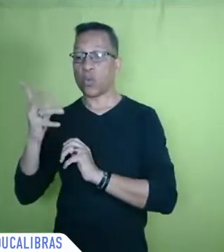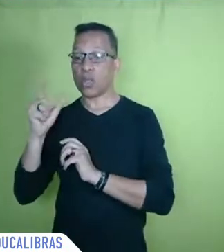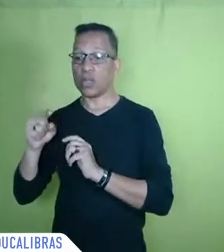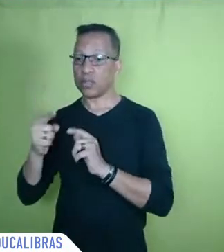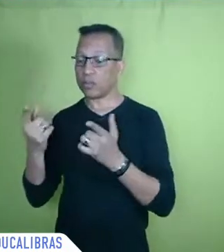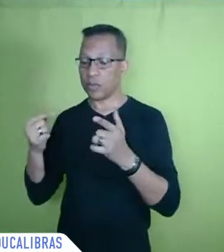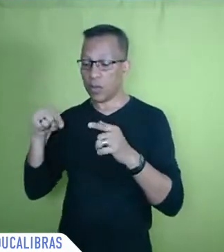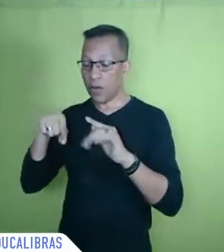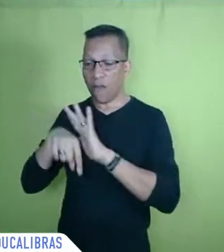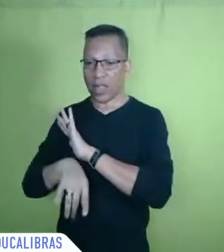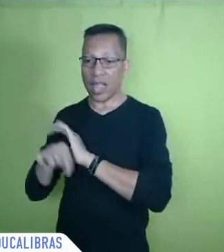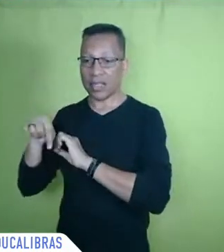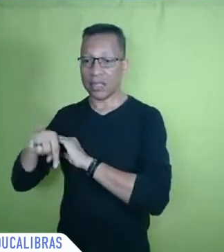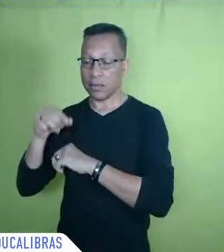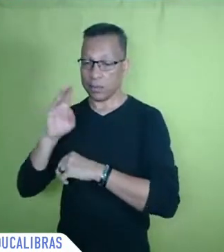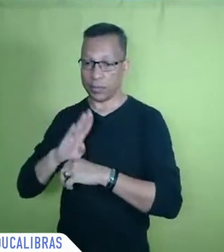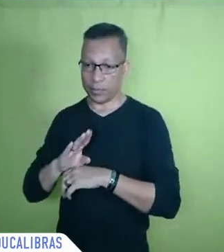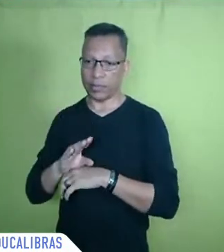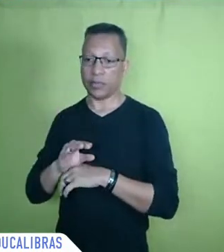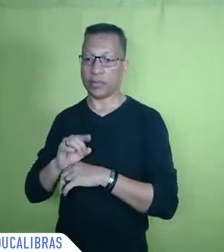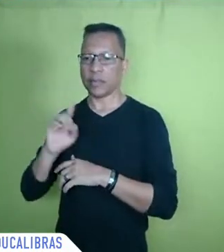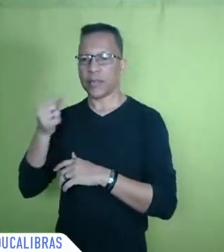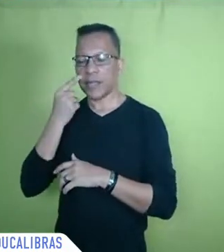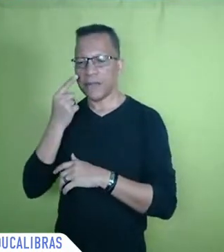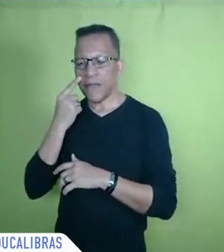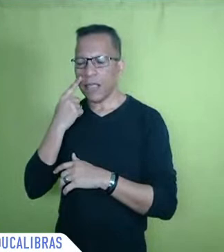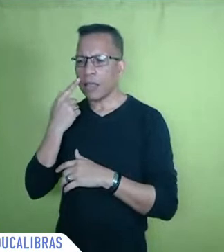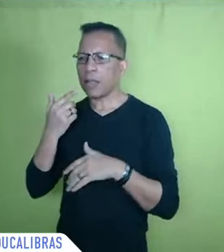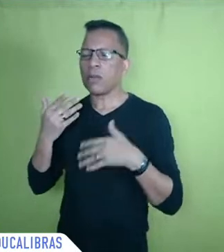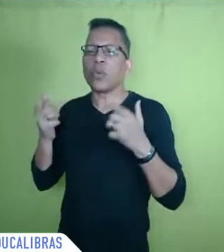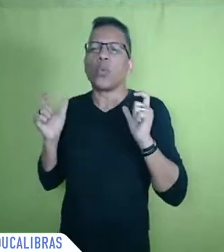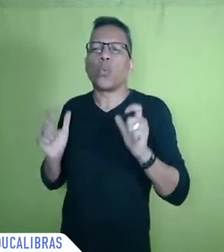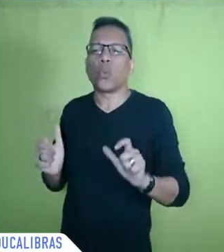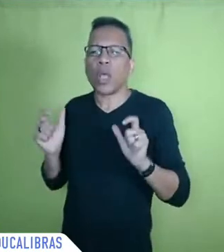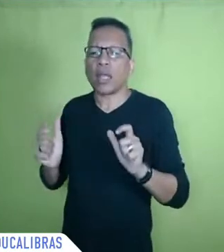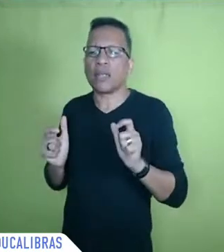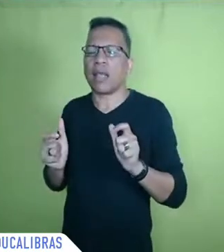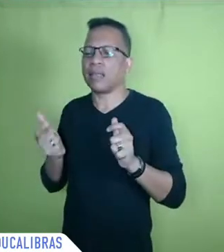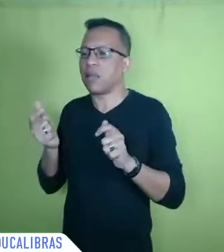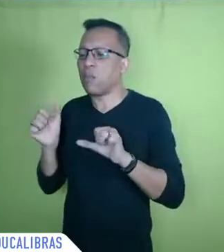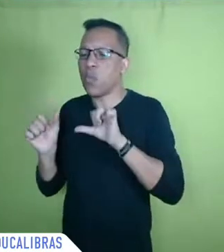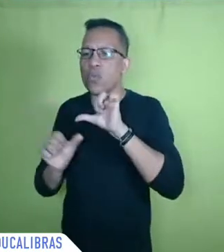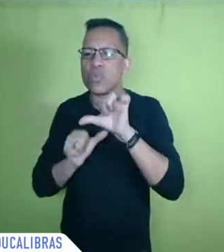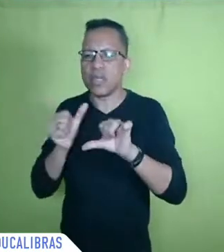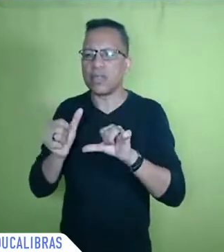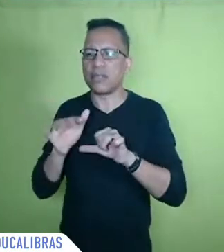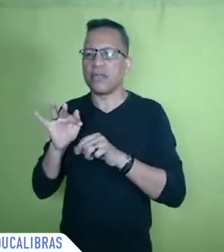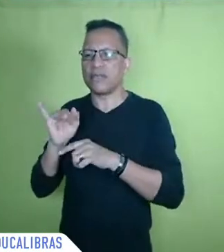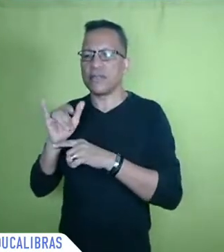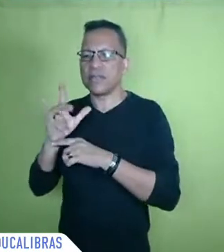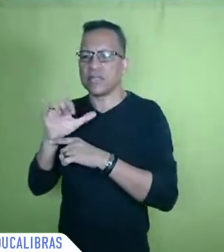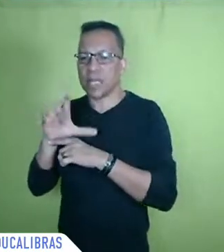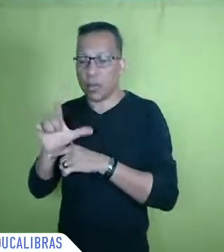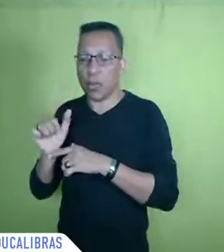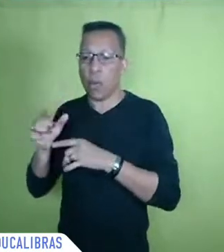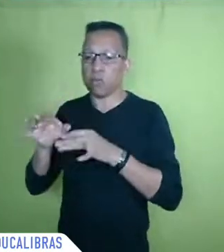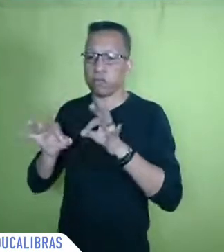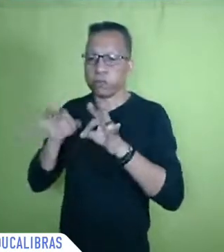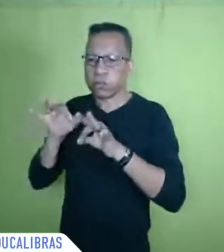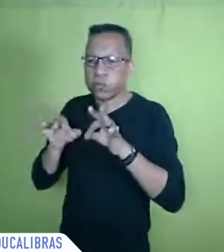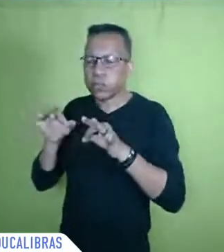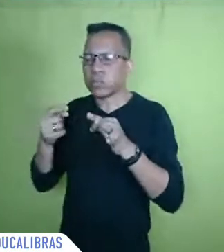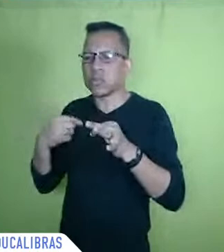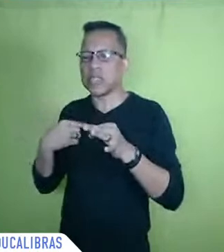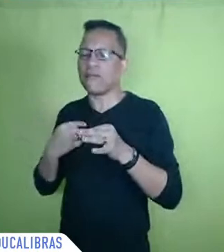I'm not hugely optimistic. But since, for decades, there's been frustrated attempts at tax reform, which is equitable tax